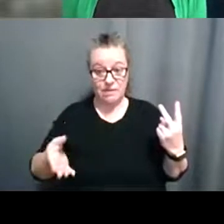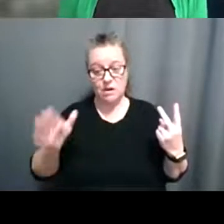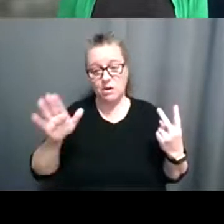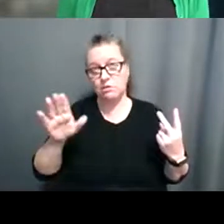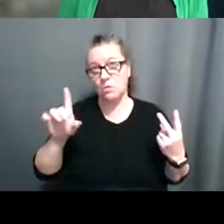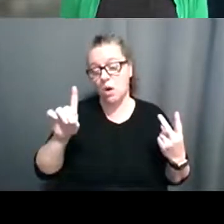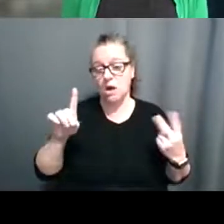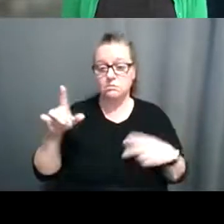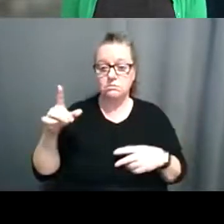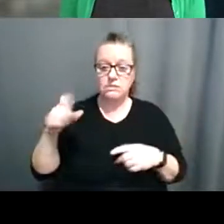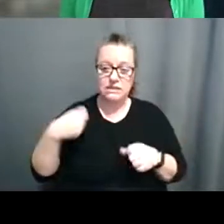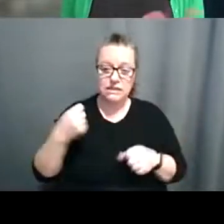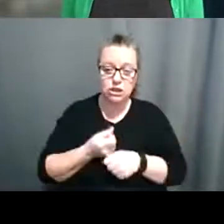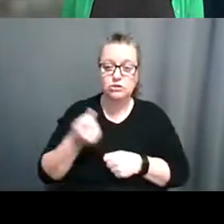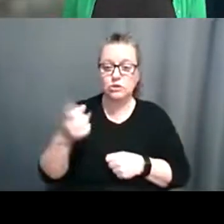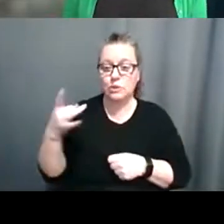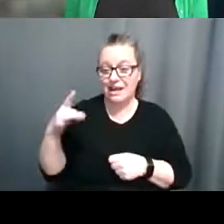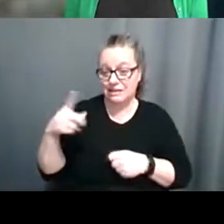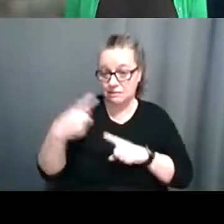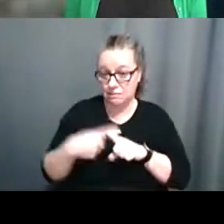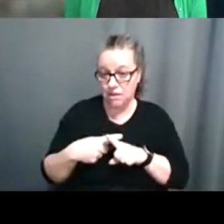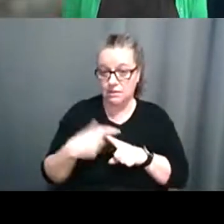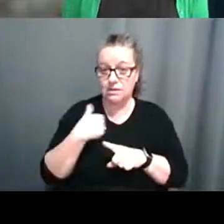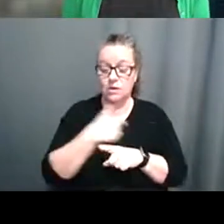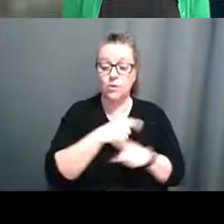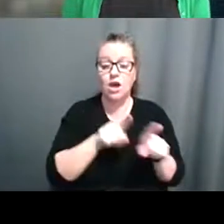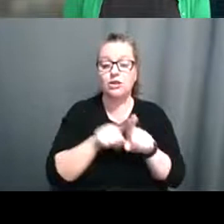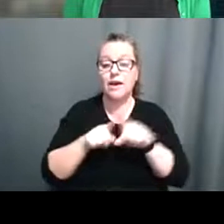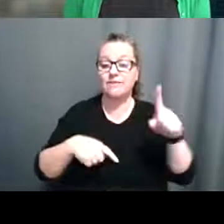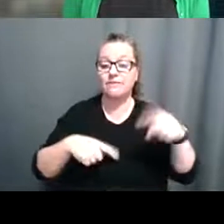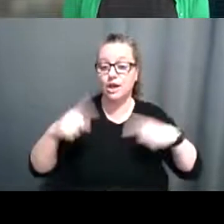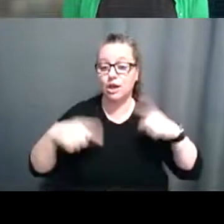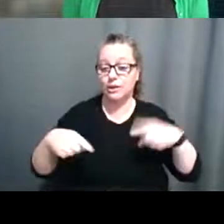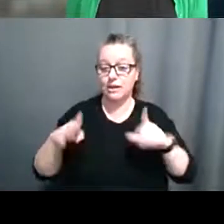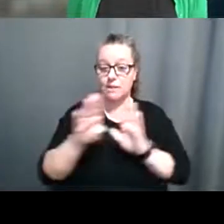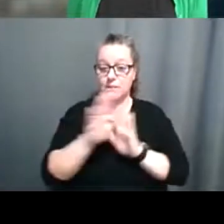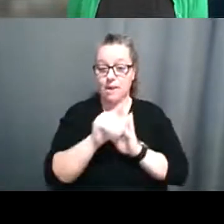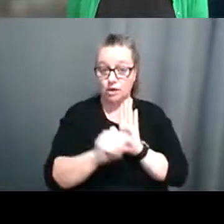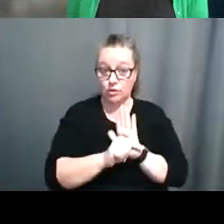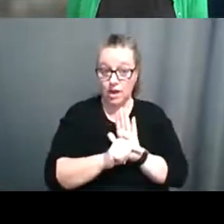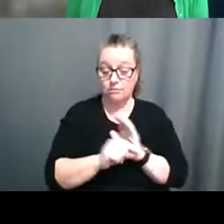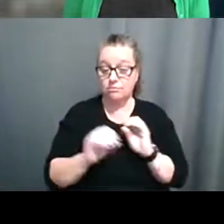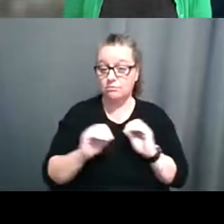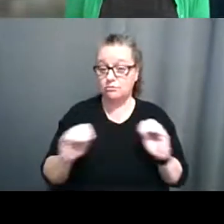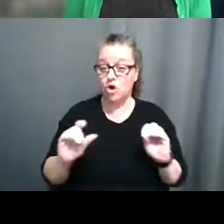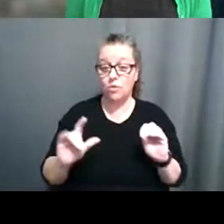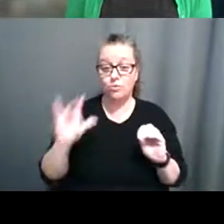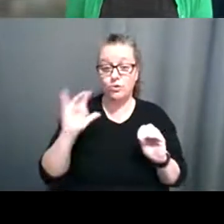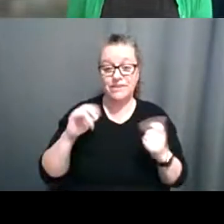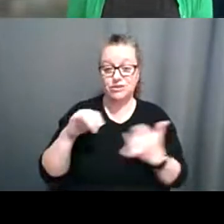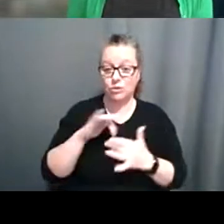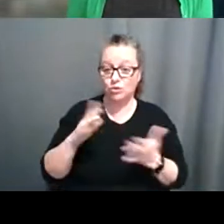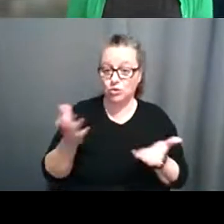18 months prior. We also had varied backgrounds. 2 had no previous social service